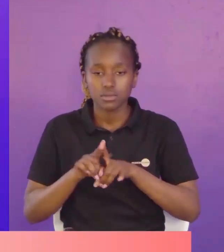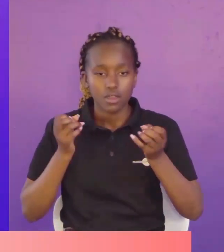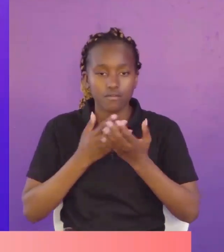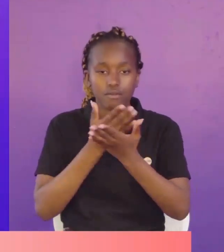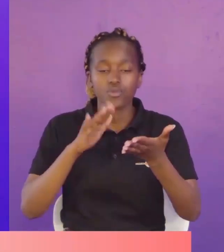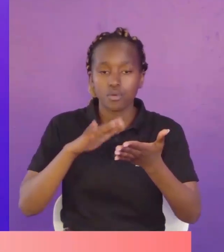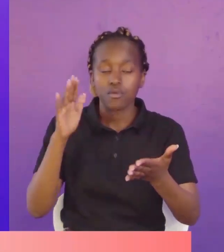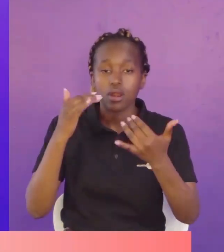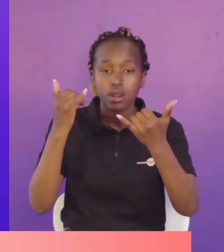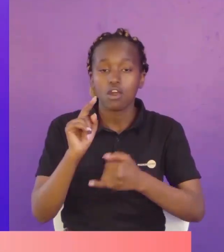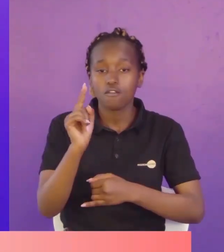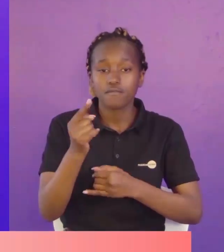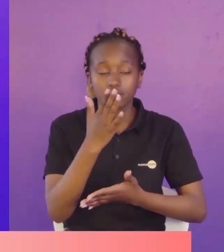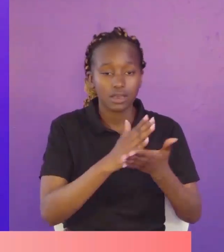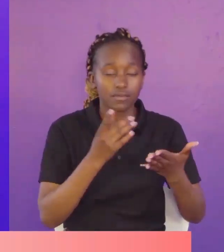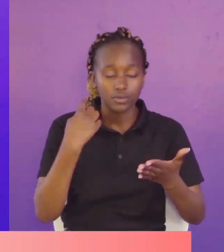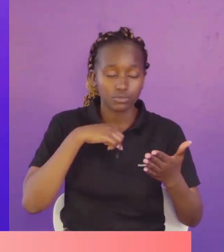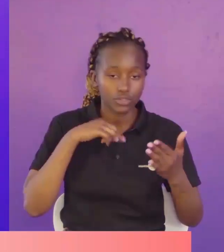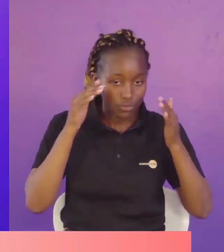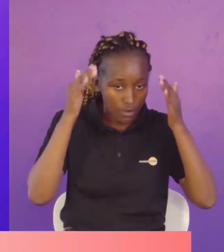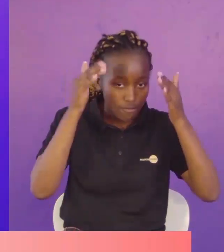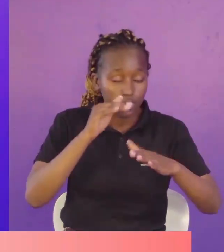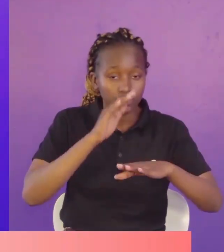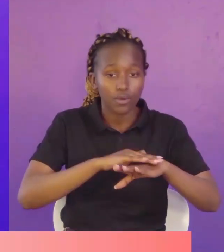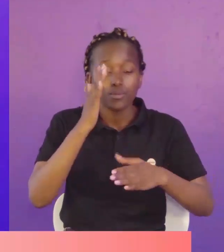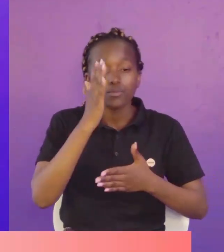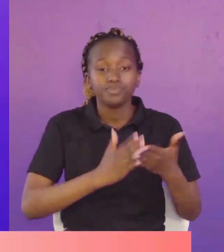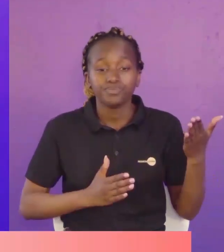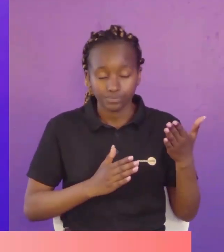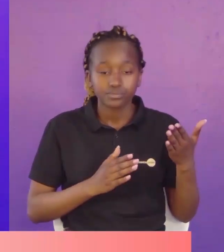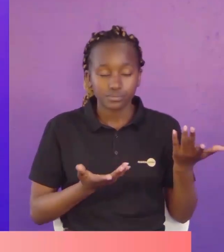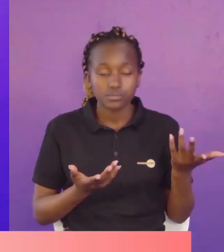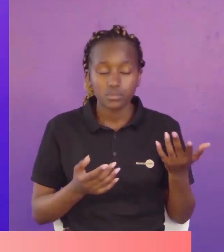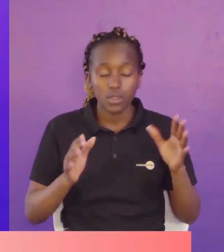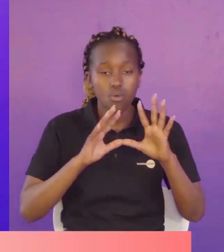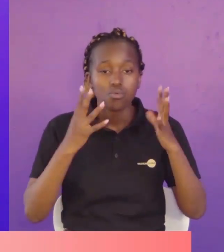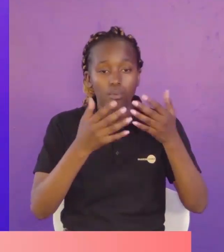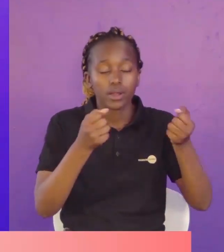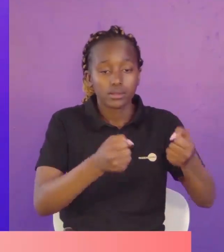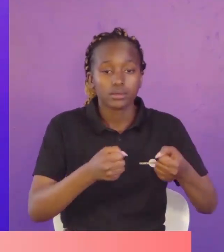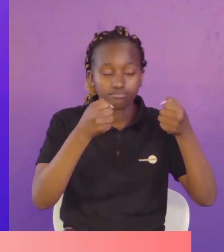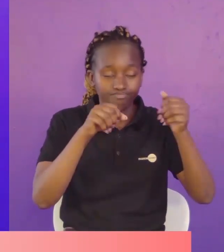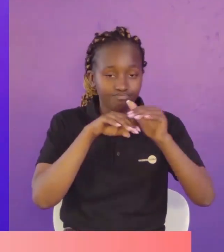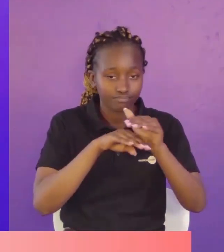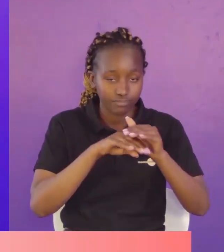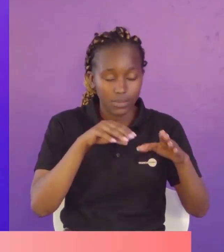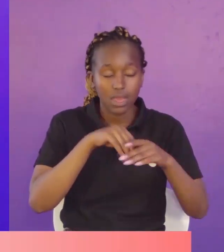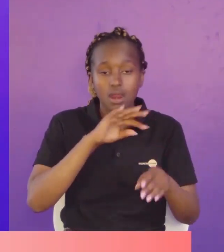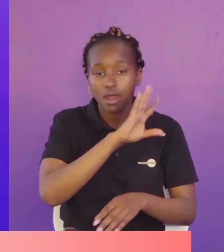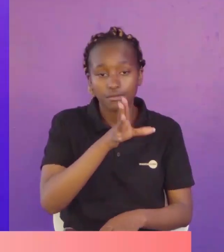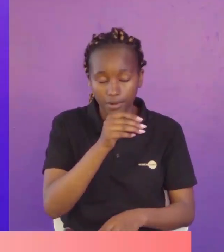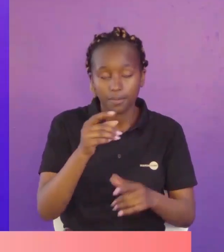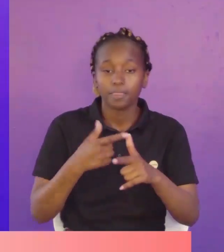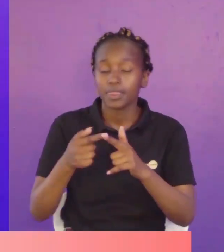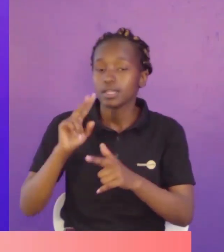be focusing on the World Cup qualifiers, purely Africa, and